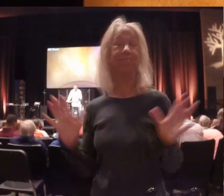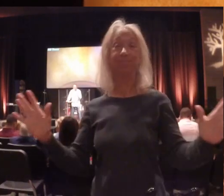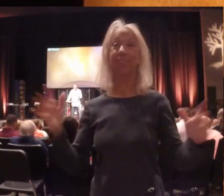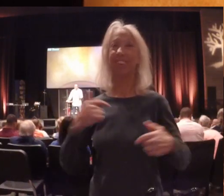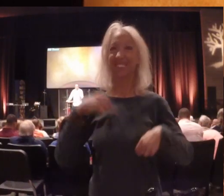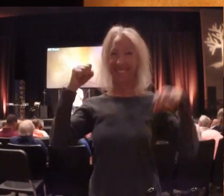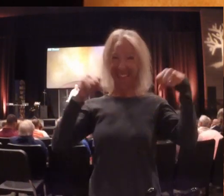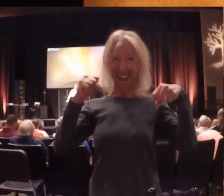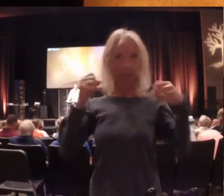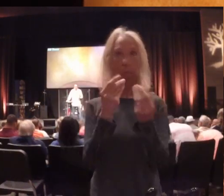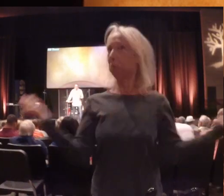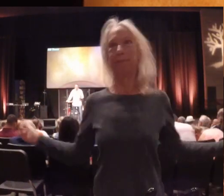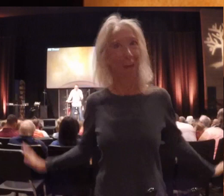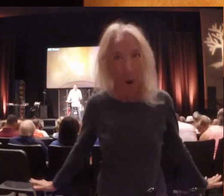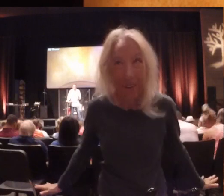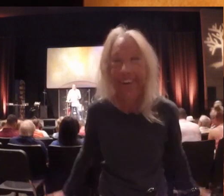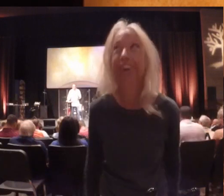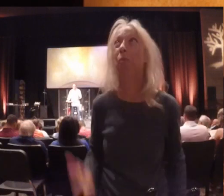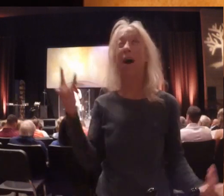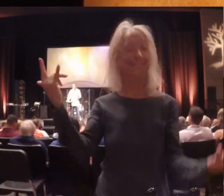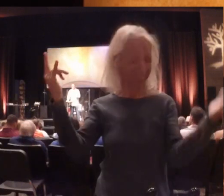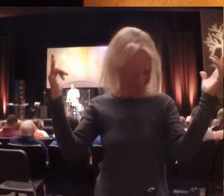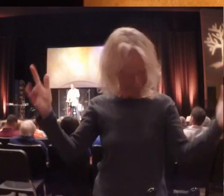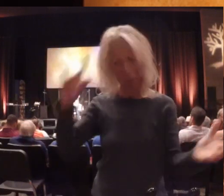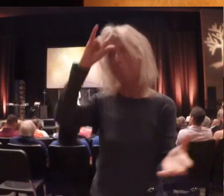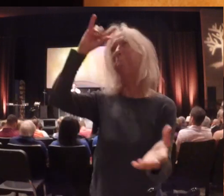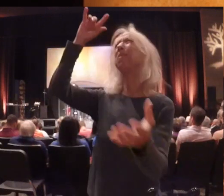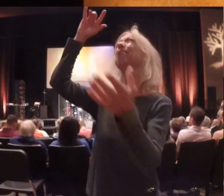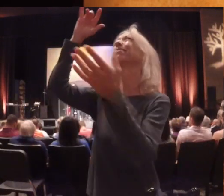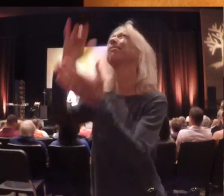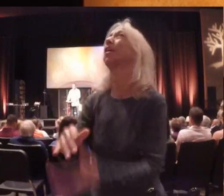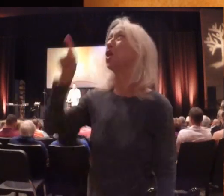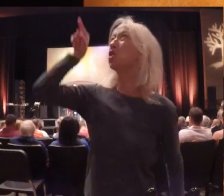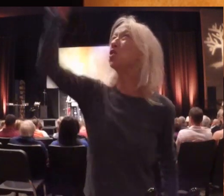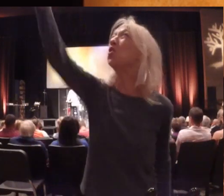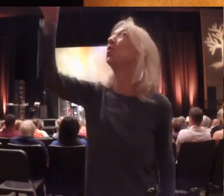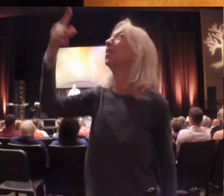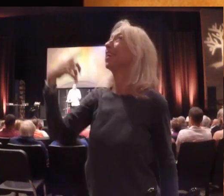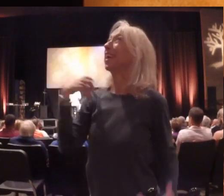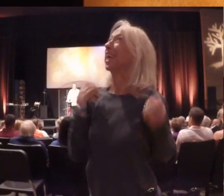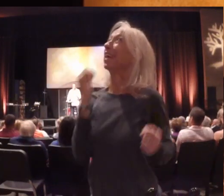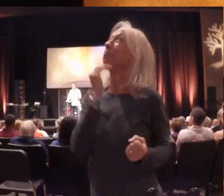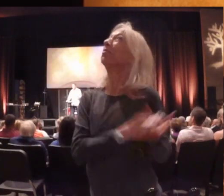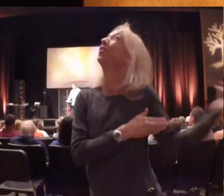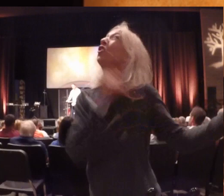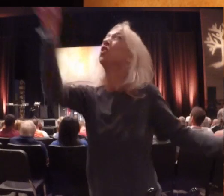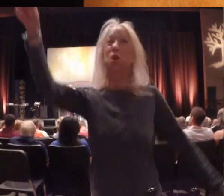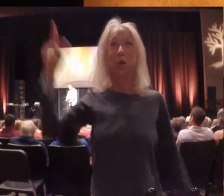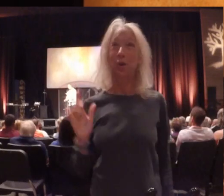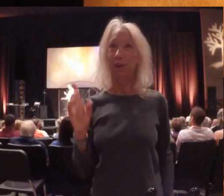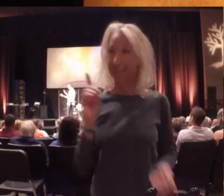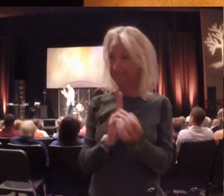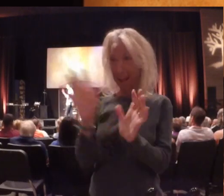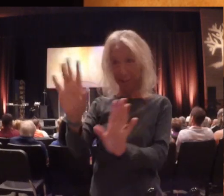No doubt in my mind or my heart do I doubt for a second that it wasn't my Lord who healed my daughter.